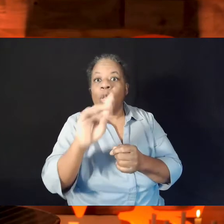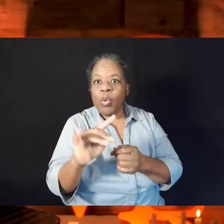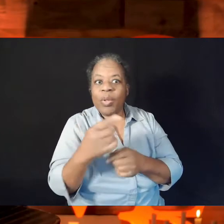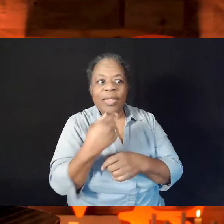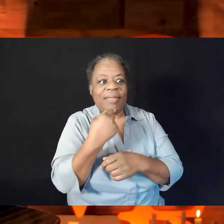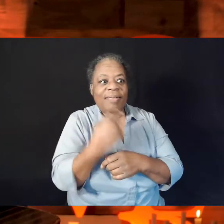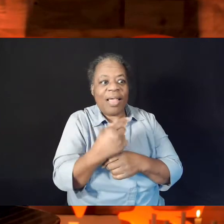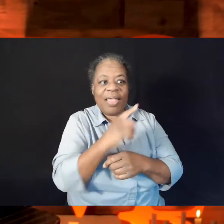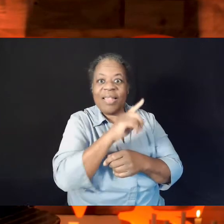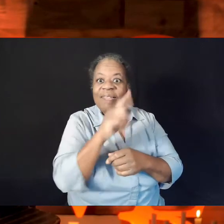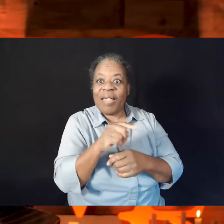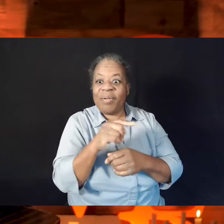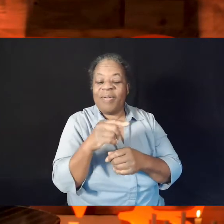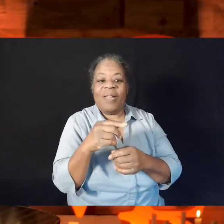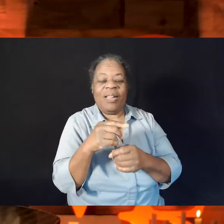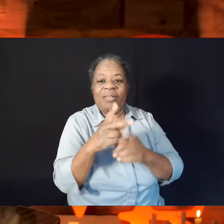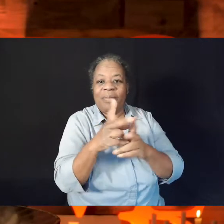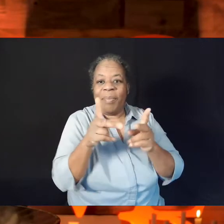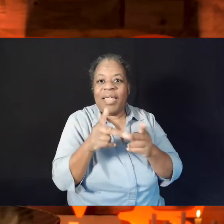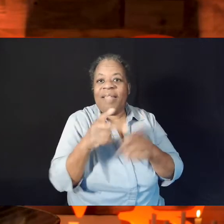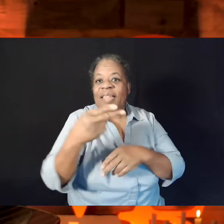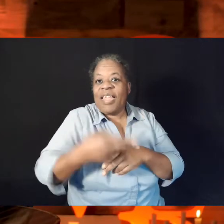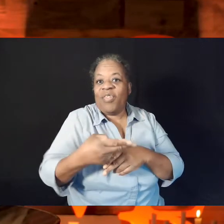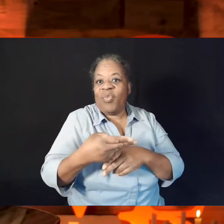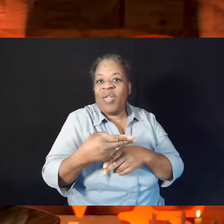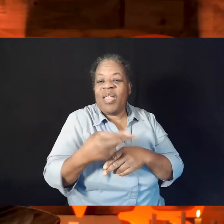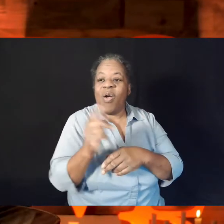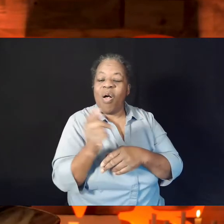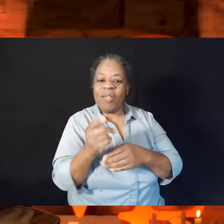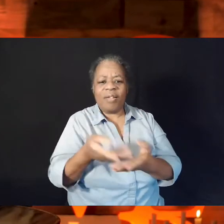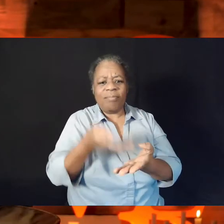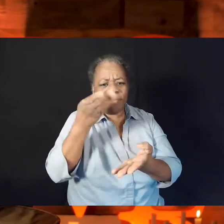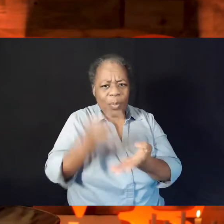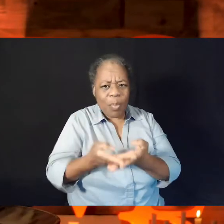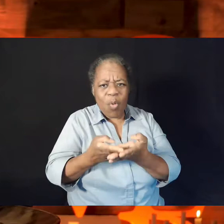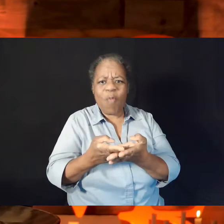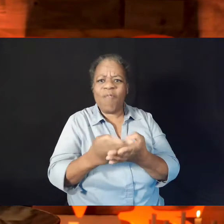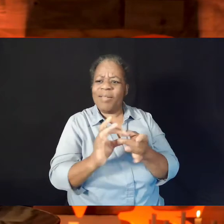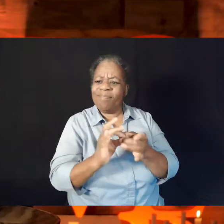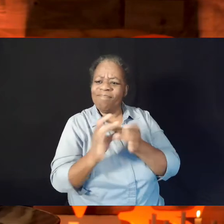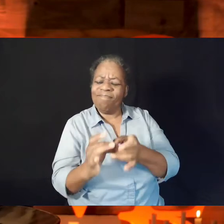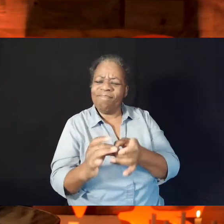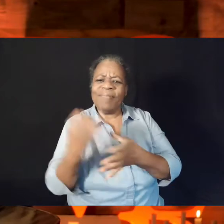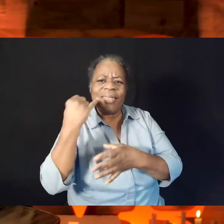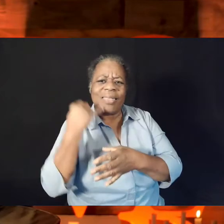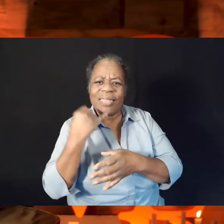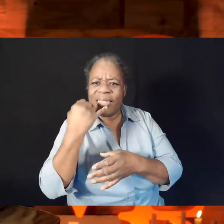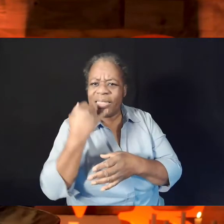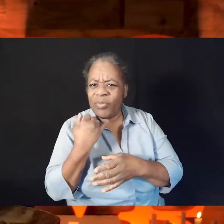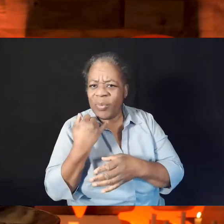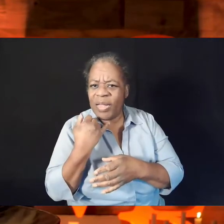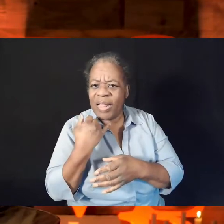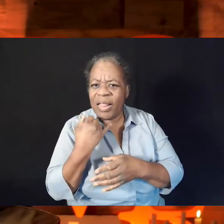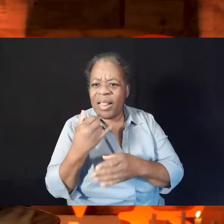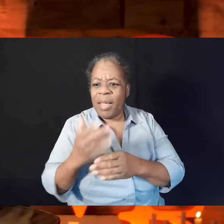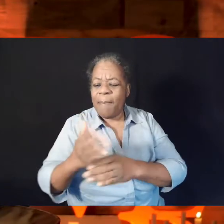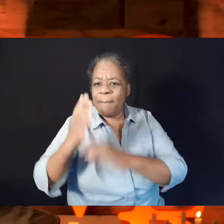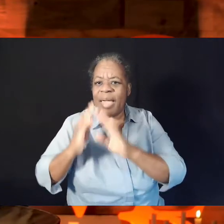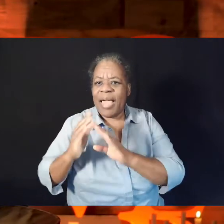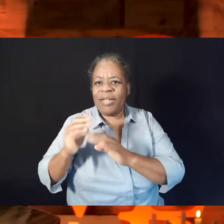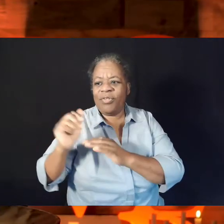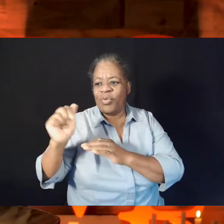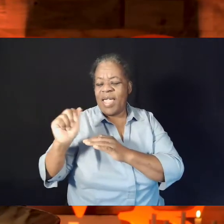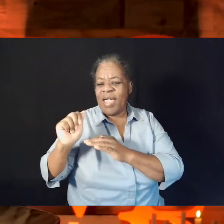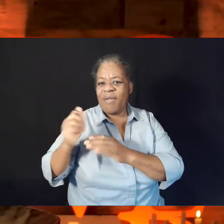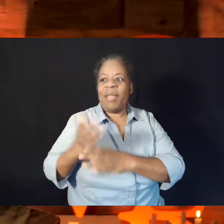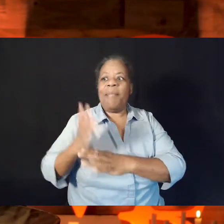as validating his lineage as an Israelite, not only back to Abijah, but through him to Aaron, through Aaron to Levi,